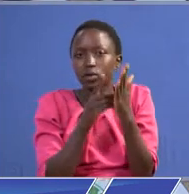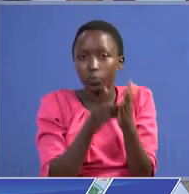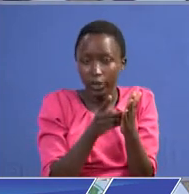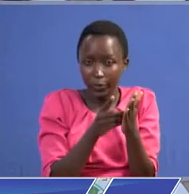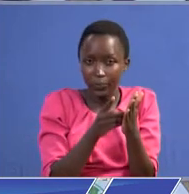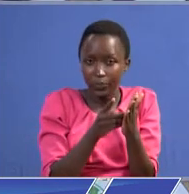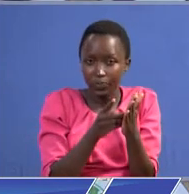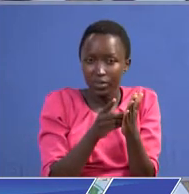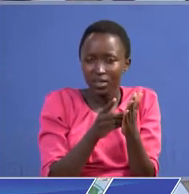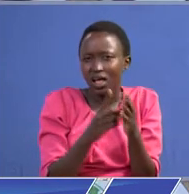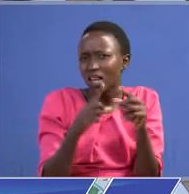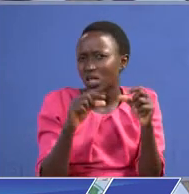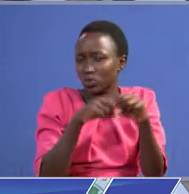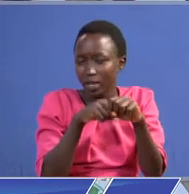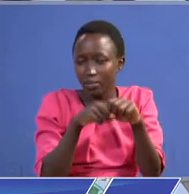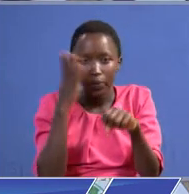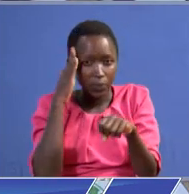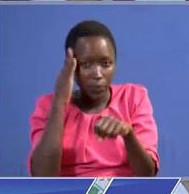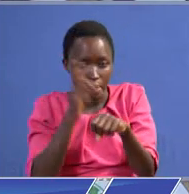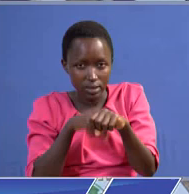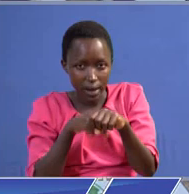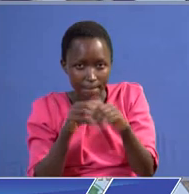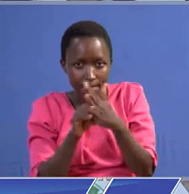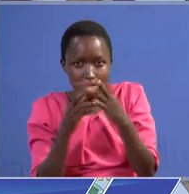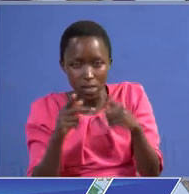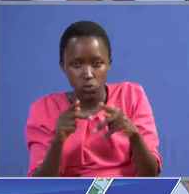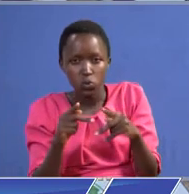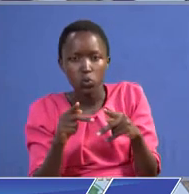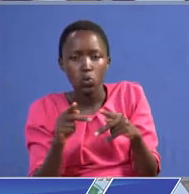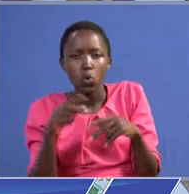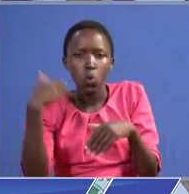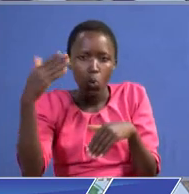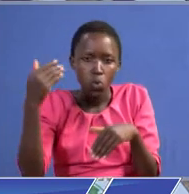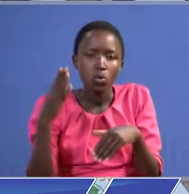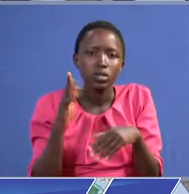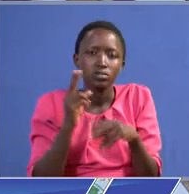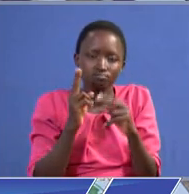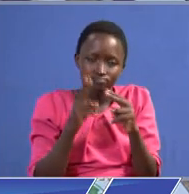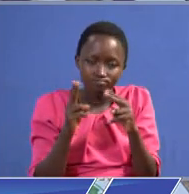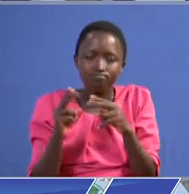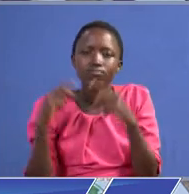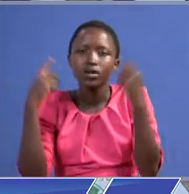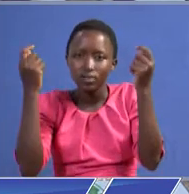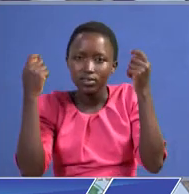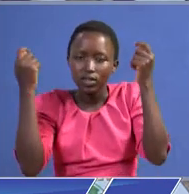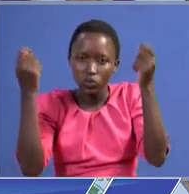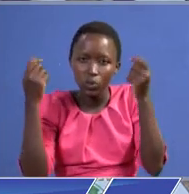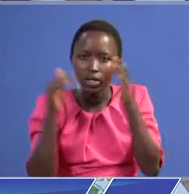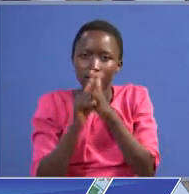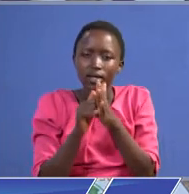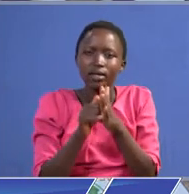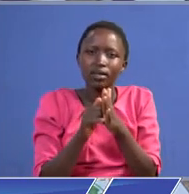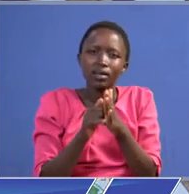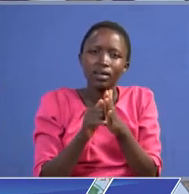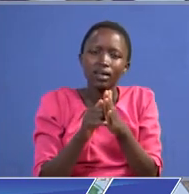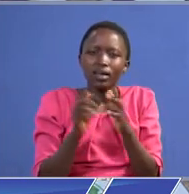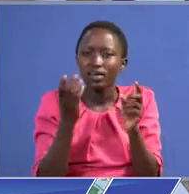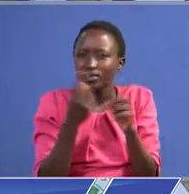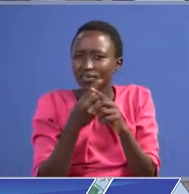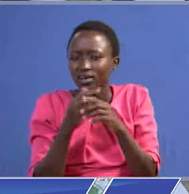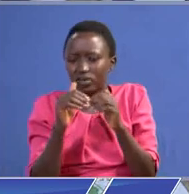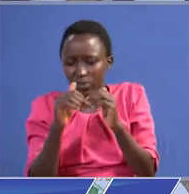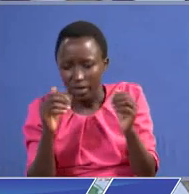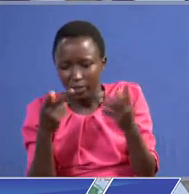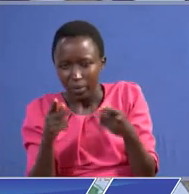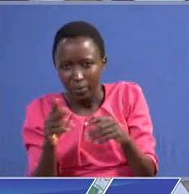maendeleo. Itachukua muda, unajua mtu akishazoea fujo na maandamano na kisirani na